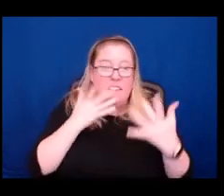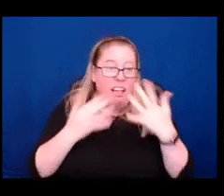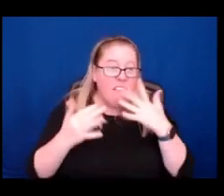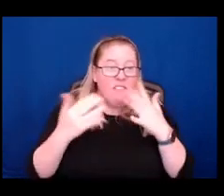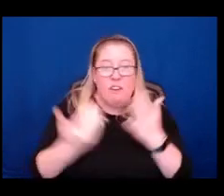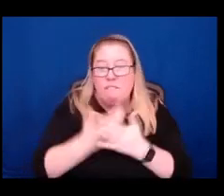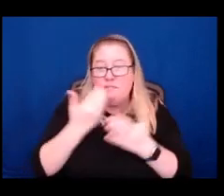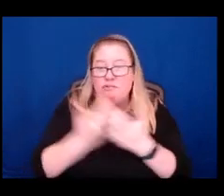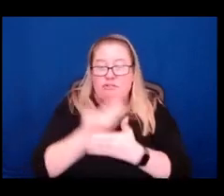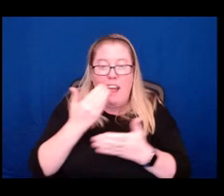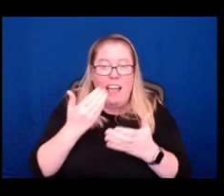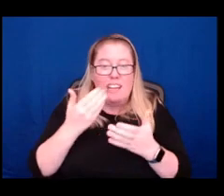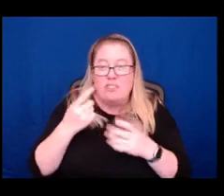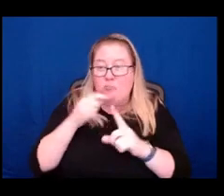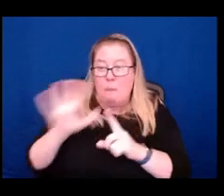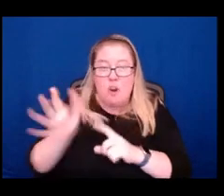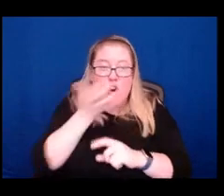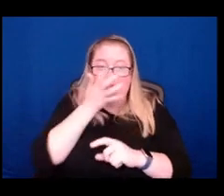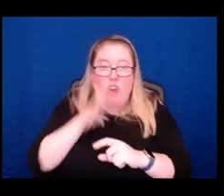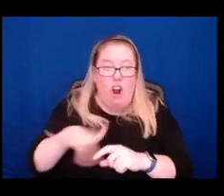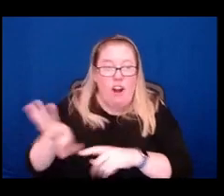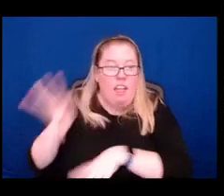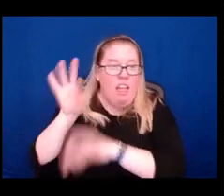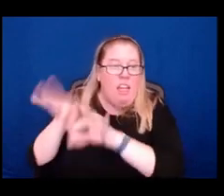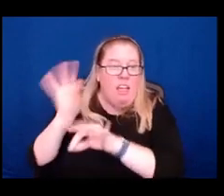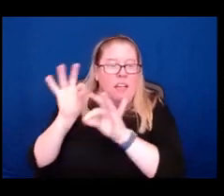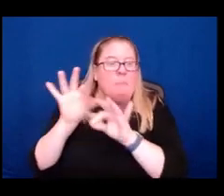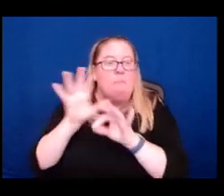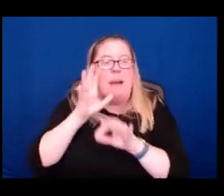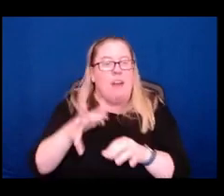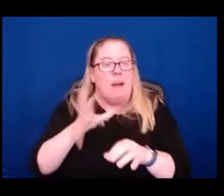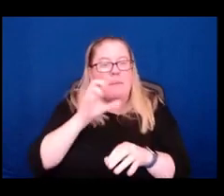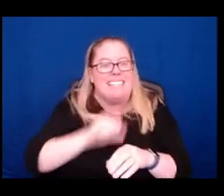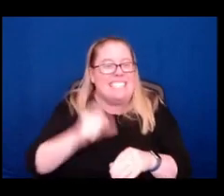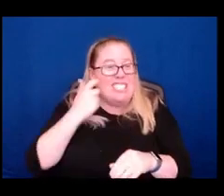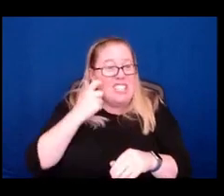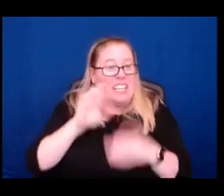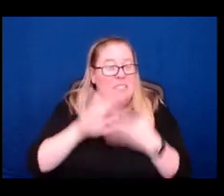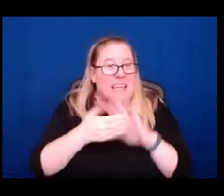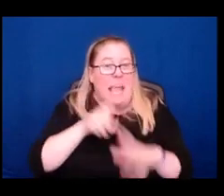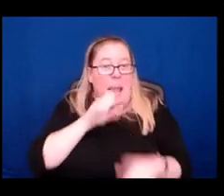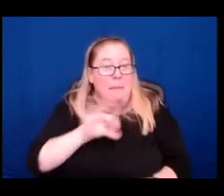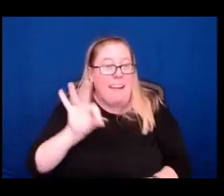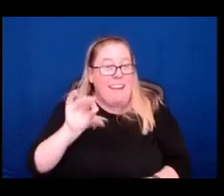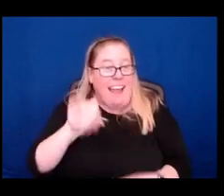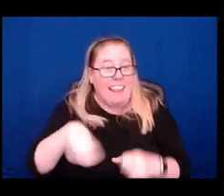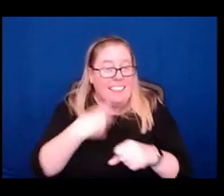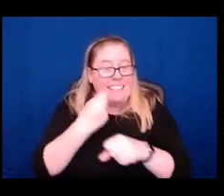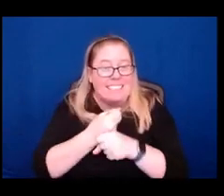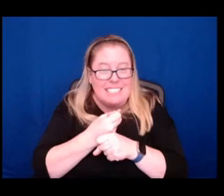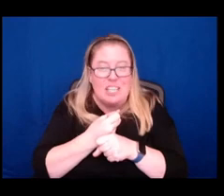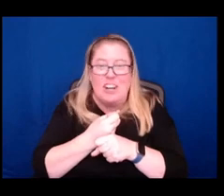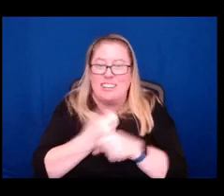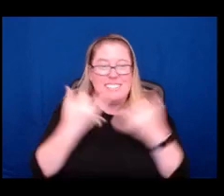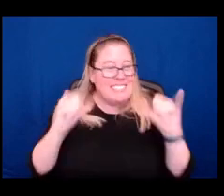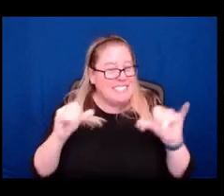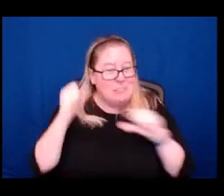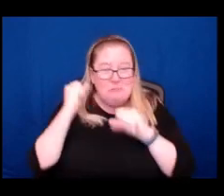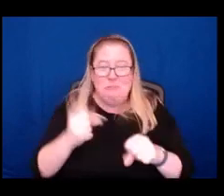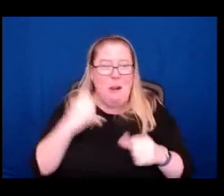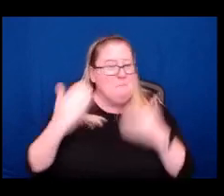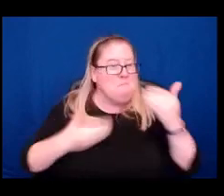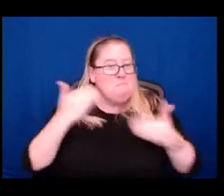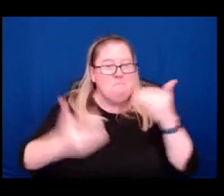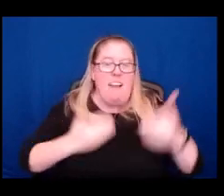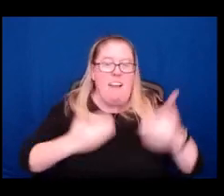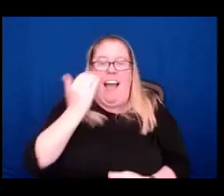garden, my grandmother's 89, just turned 90 actually this year. Wow. And she's still kicking, going strong. And I know it's because of her